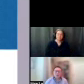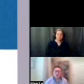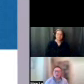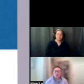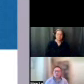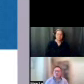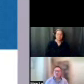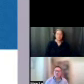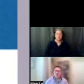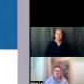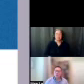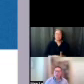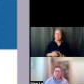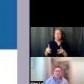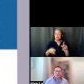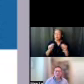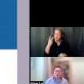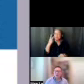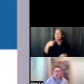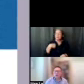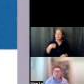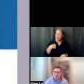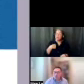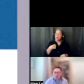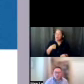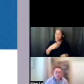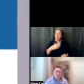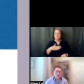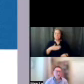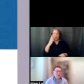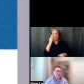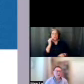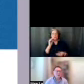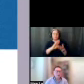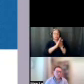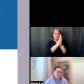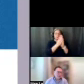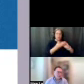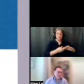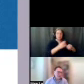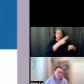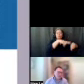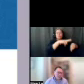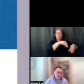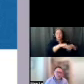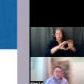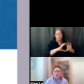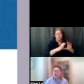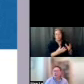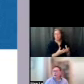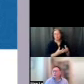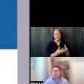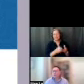then we're seen. We're normalizing our experience. We're normalizing who we are. Again, rather than